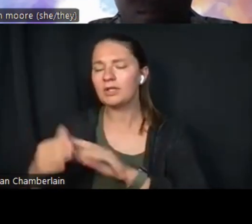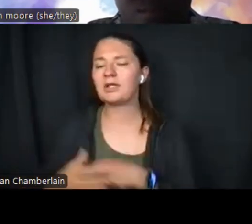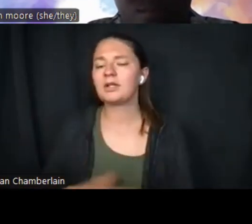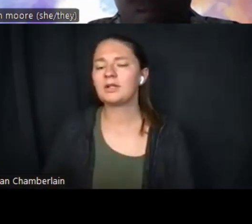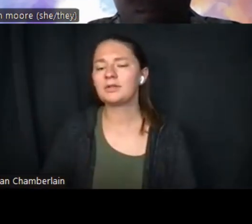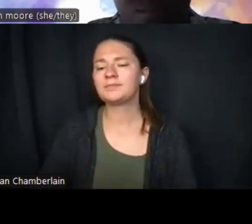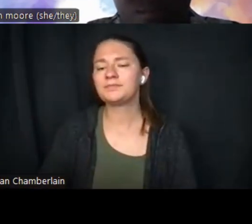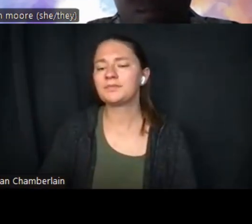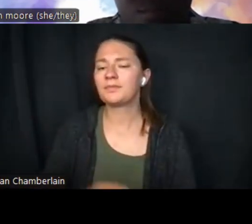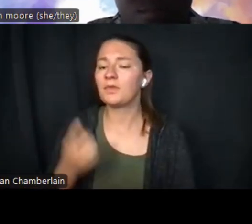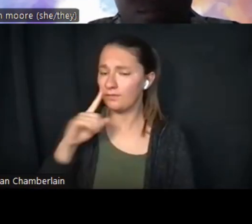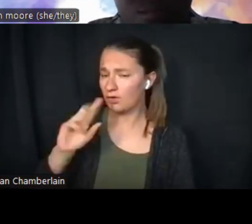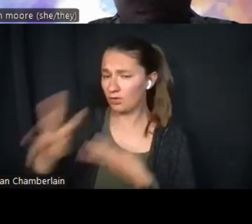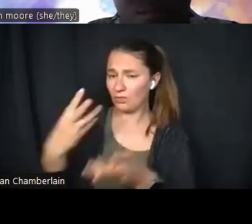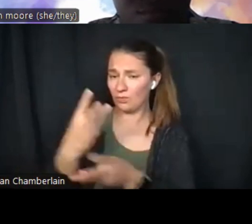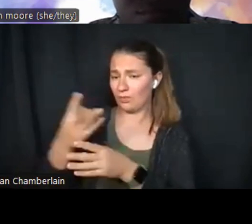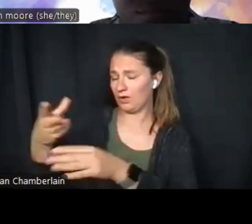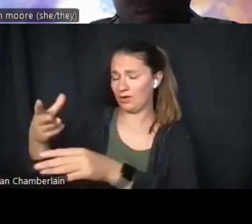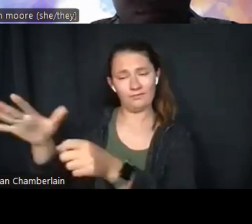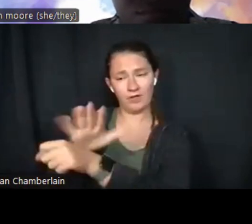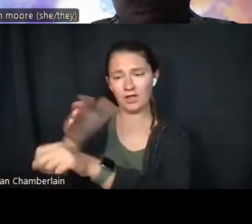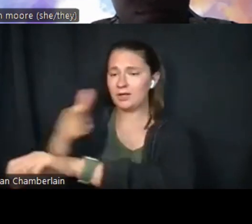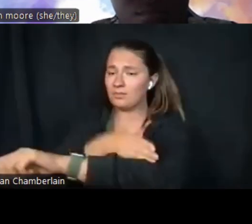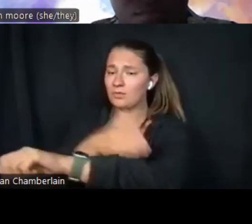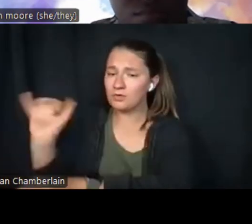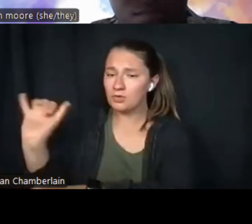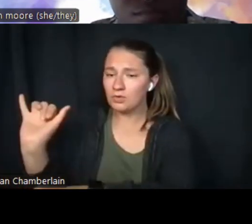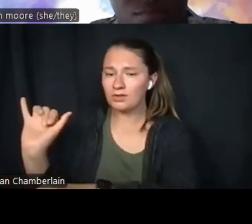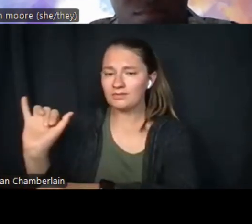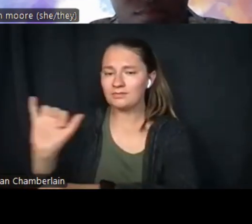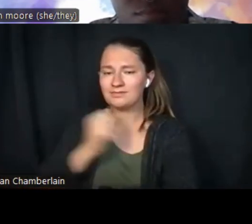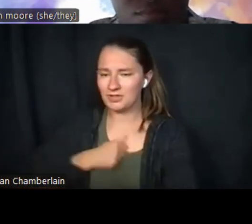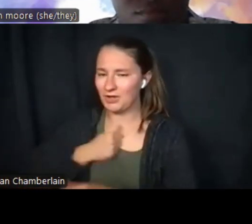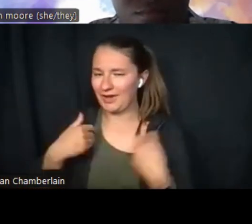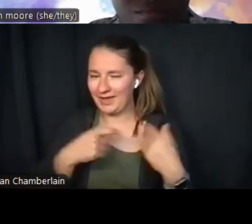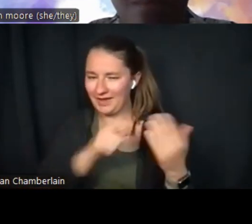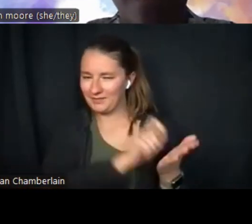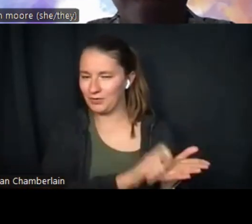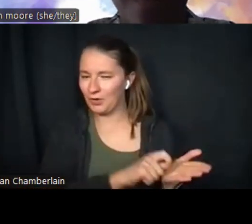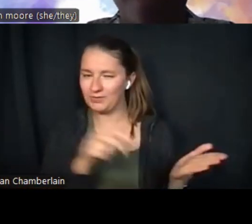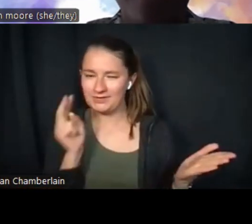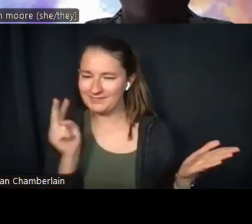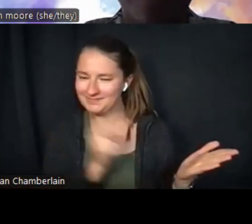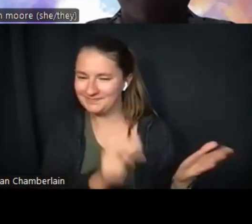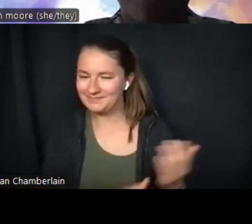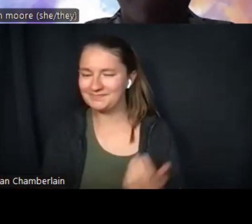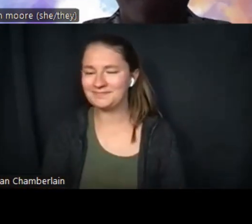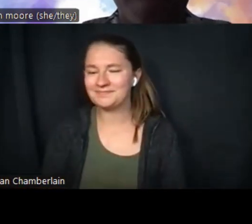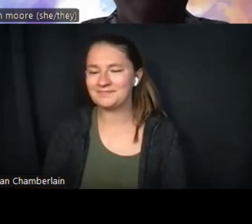as a whole. Um, sorry, I have some notes. Um,